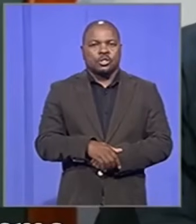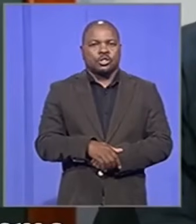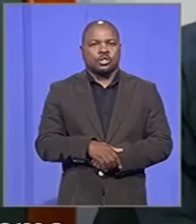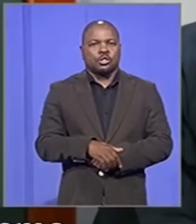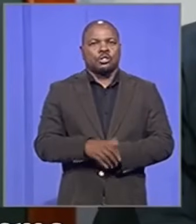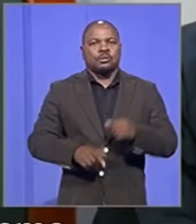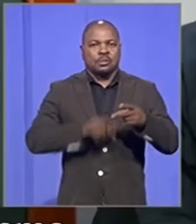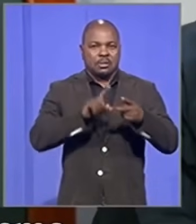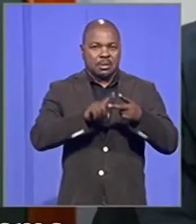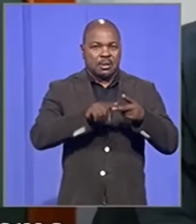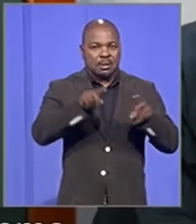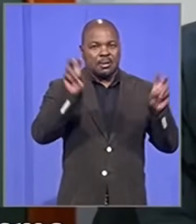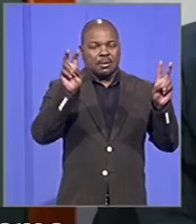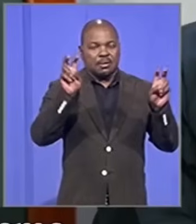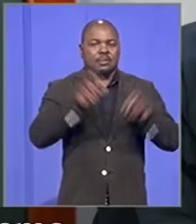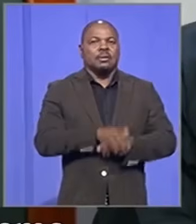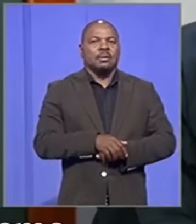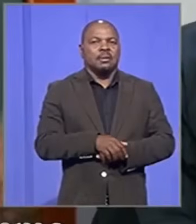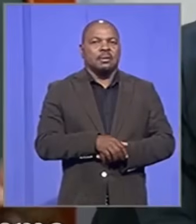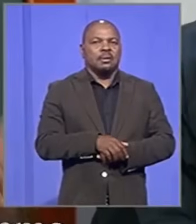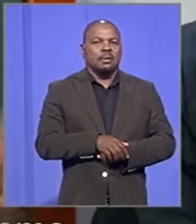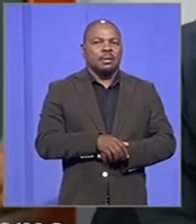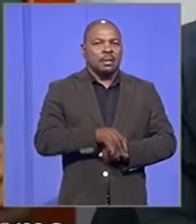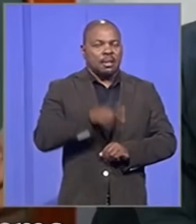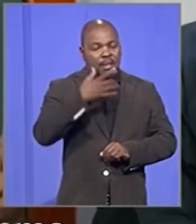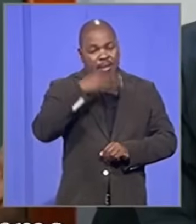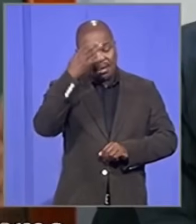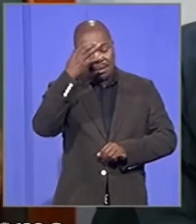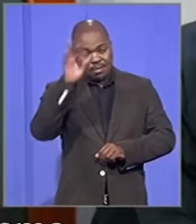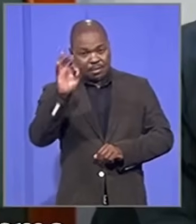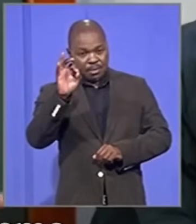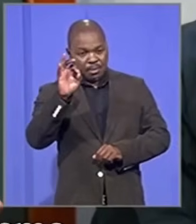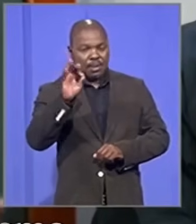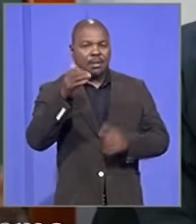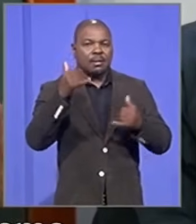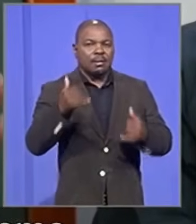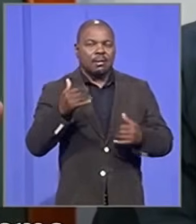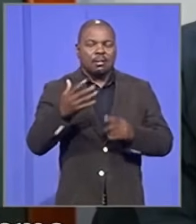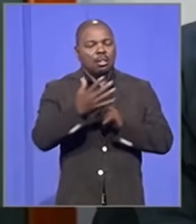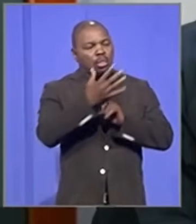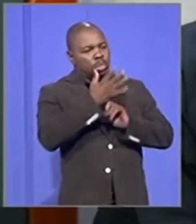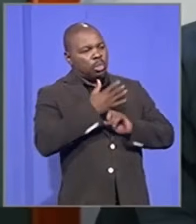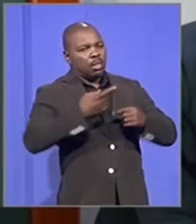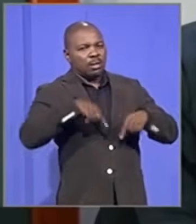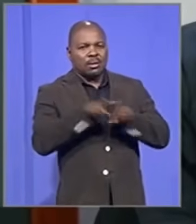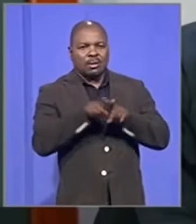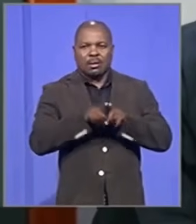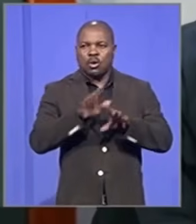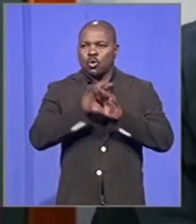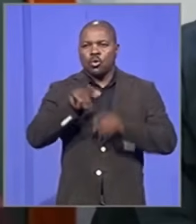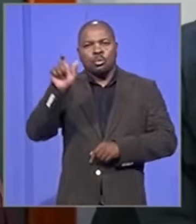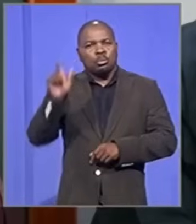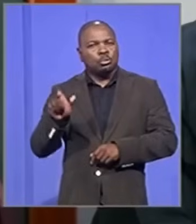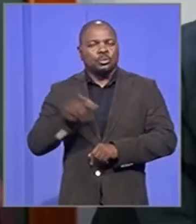is a big issue. The white government is treating us like we are not human